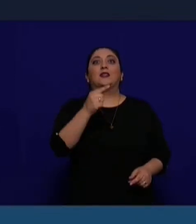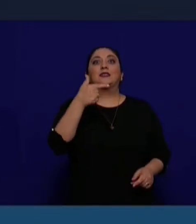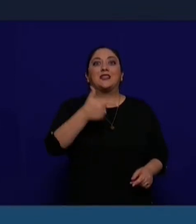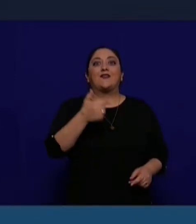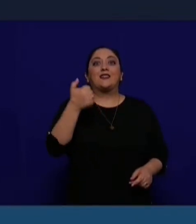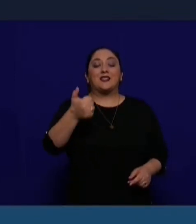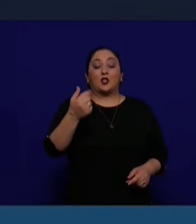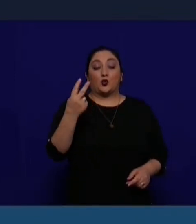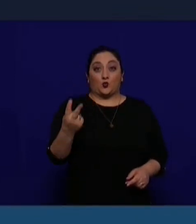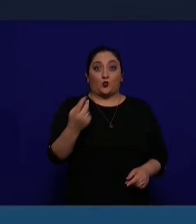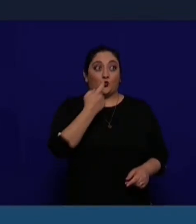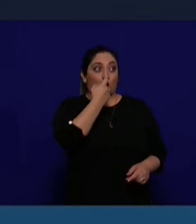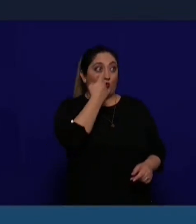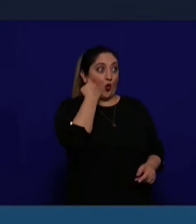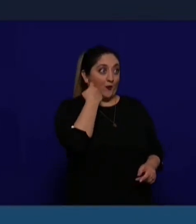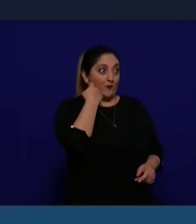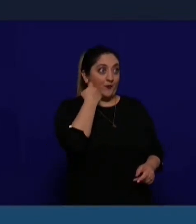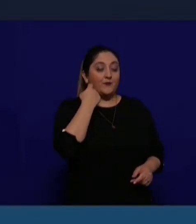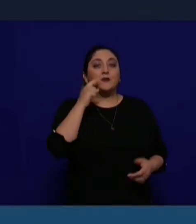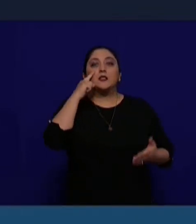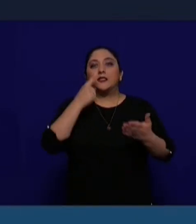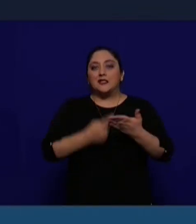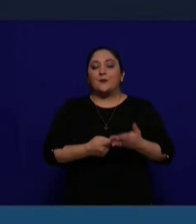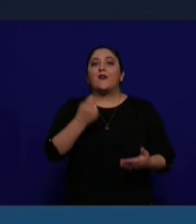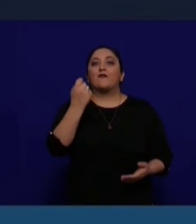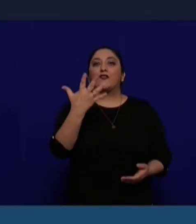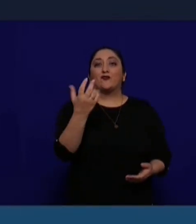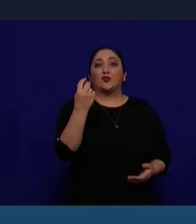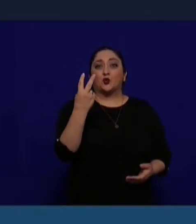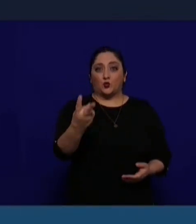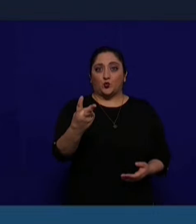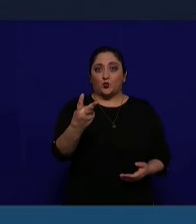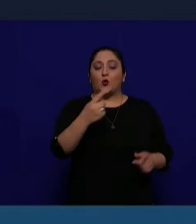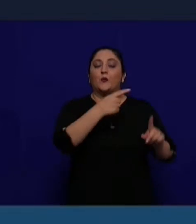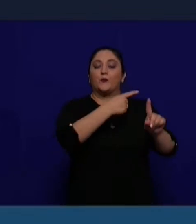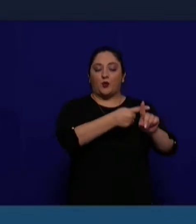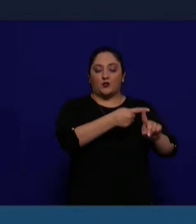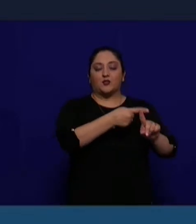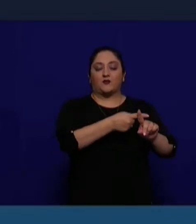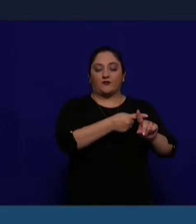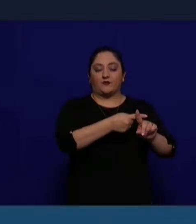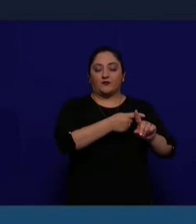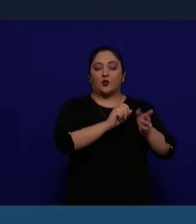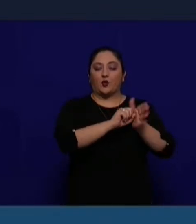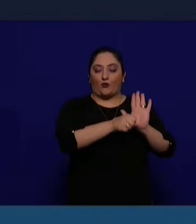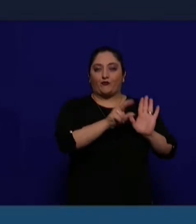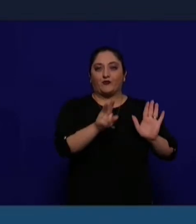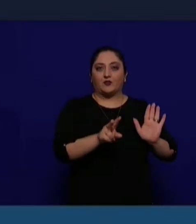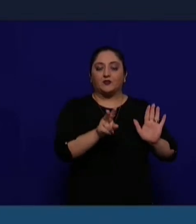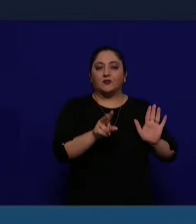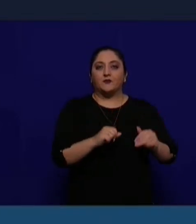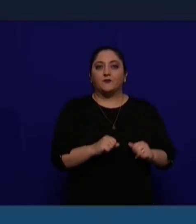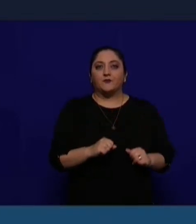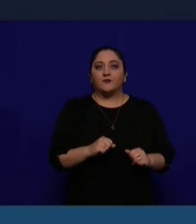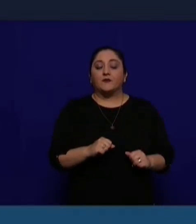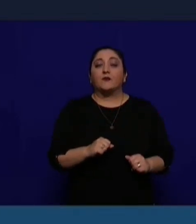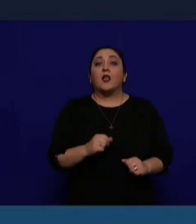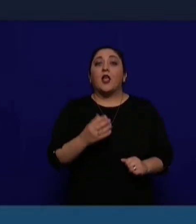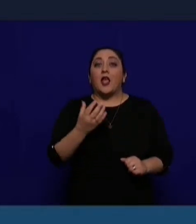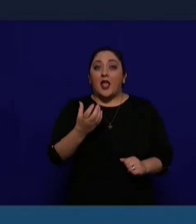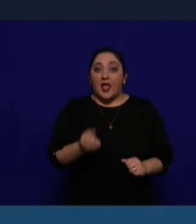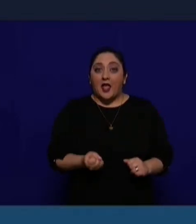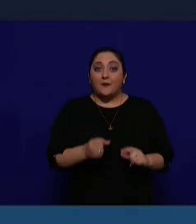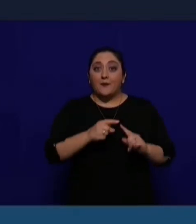tests u minn dawn ħarġu 52 persuna li ġew pożittivi minnhom. Minn dawn kien hemm